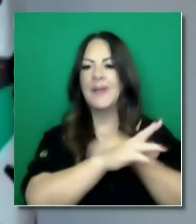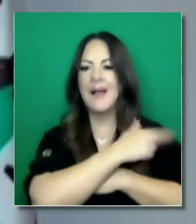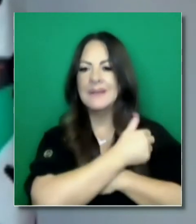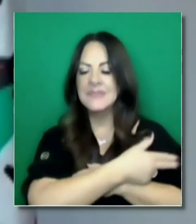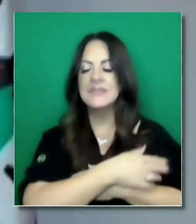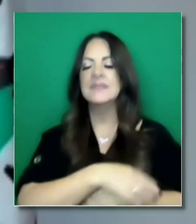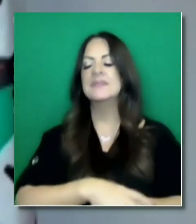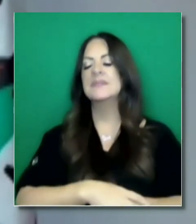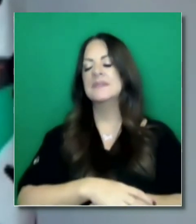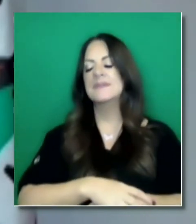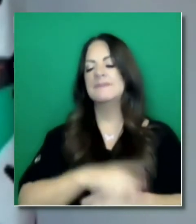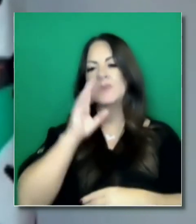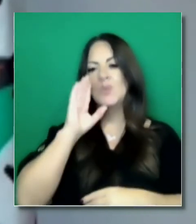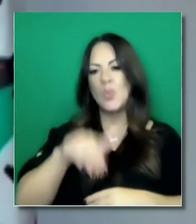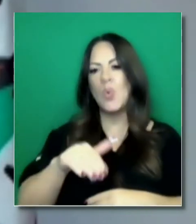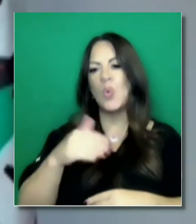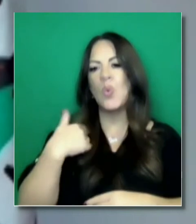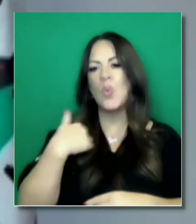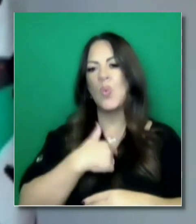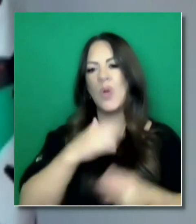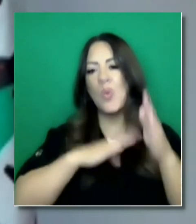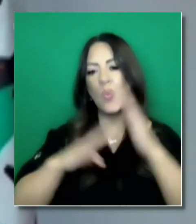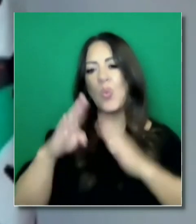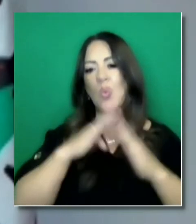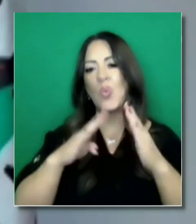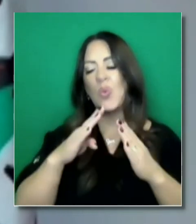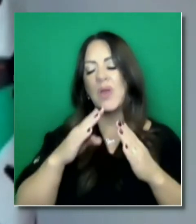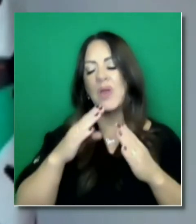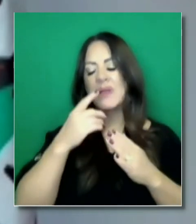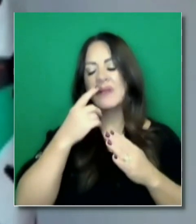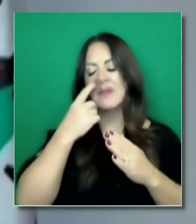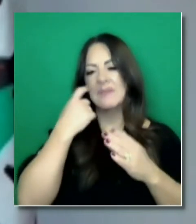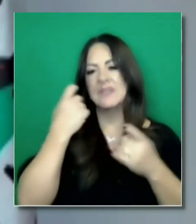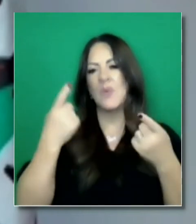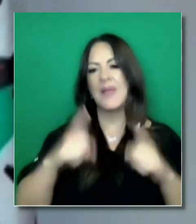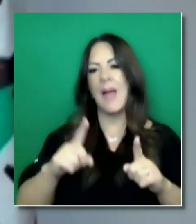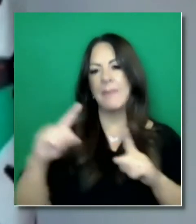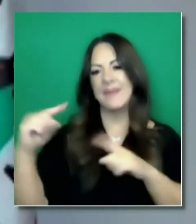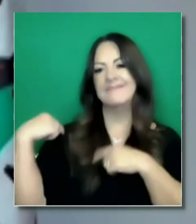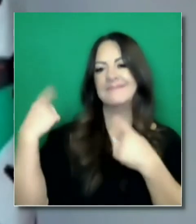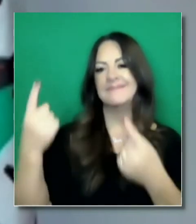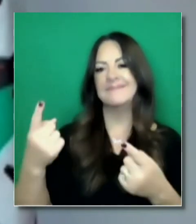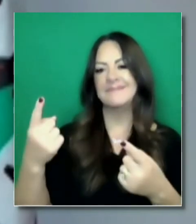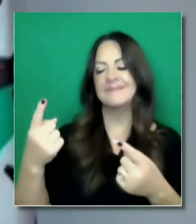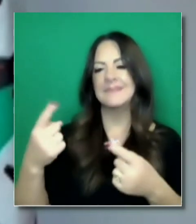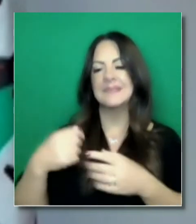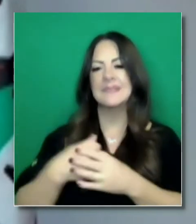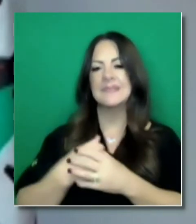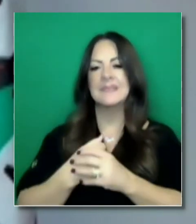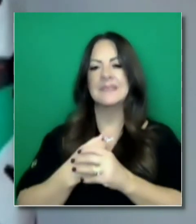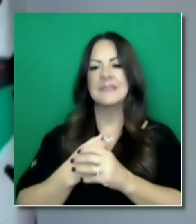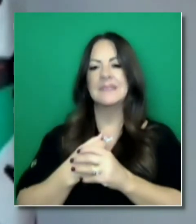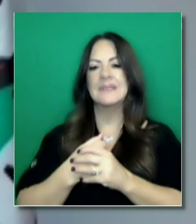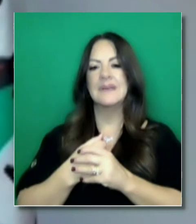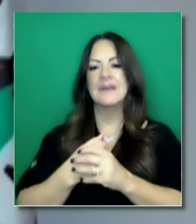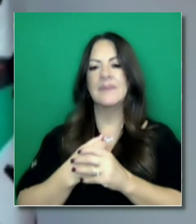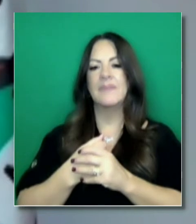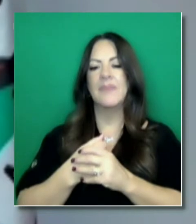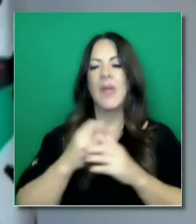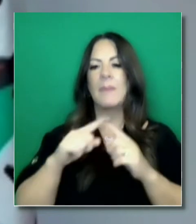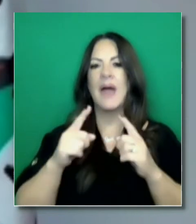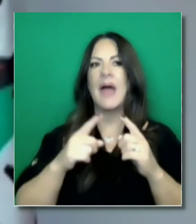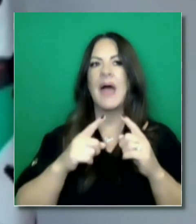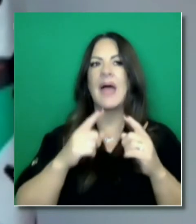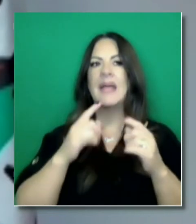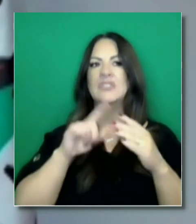clearly stated, we're worried not just about what's happened over the past couple of weeks, that piece of good news, but really what's going to happen